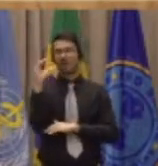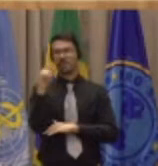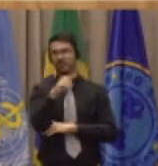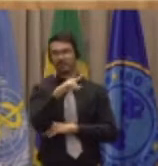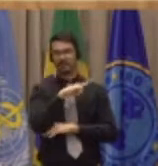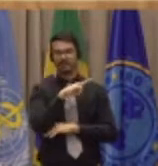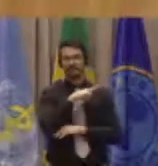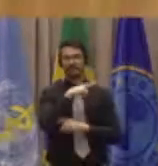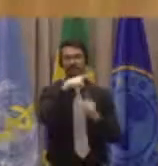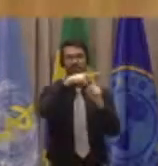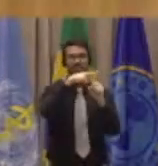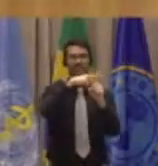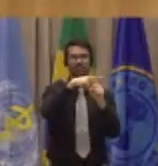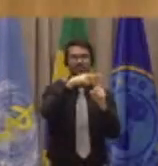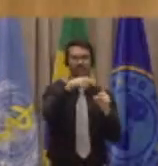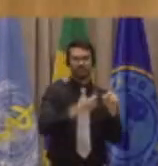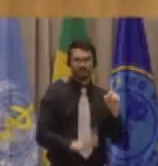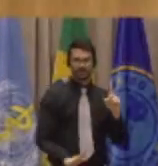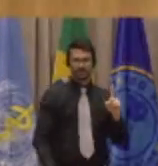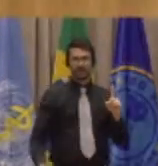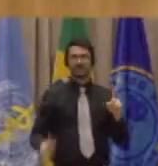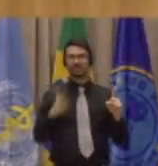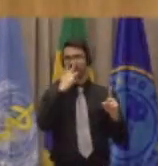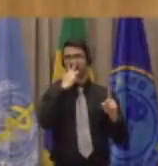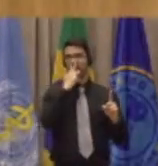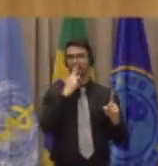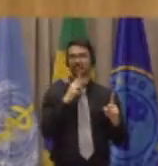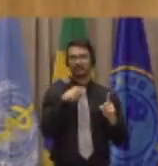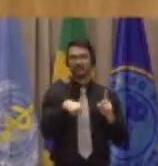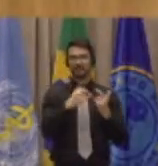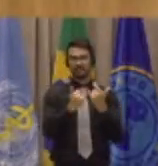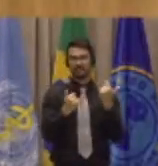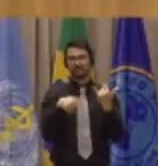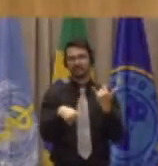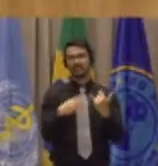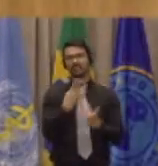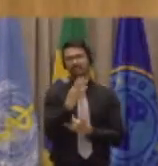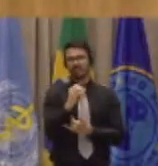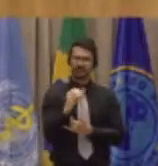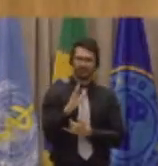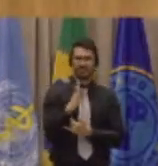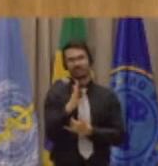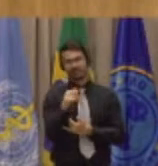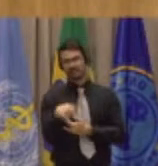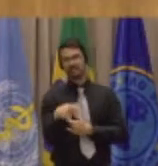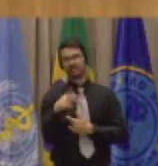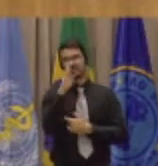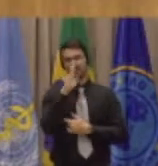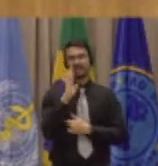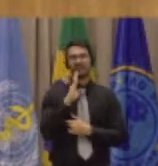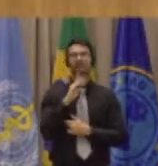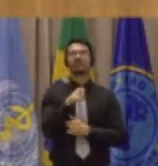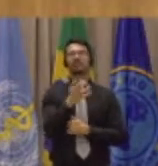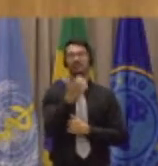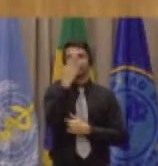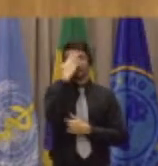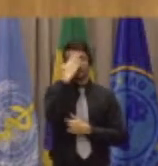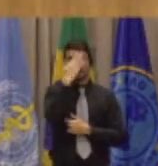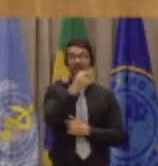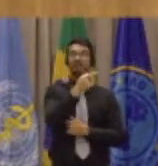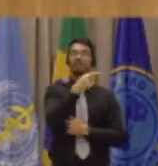that we have a positive rate in pediatrics very similar to us. And I would like to